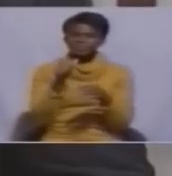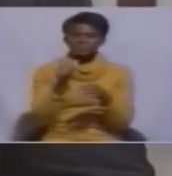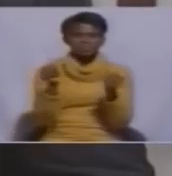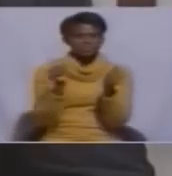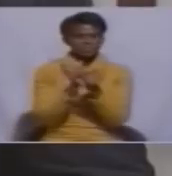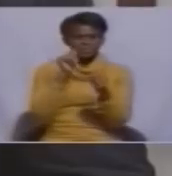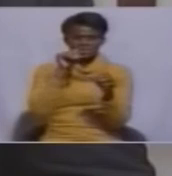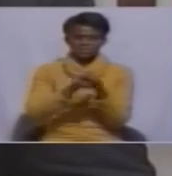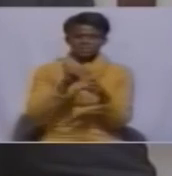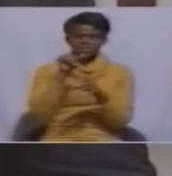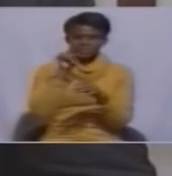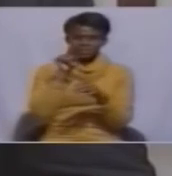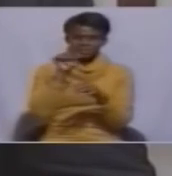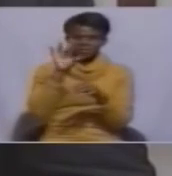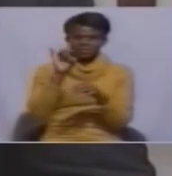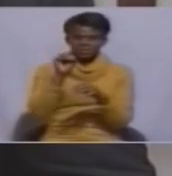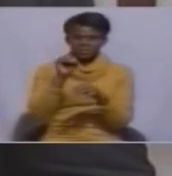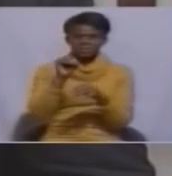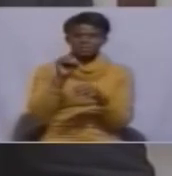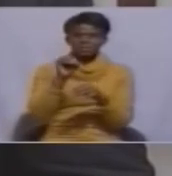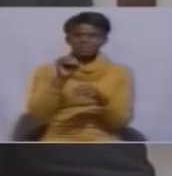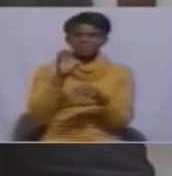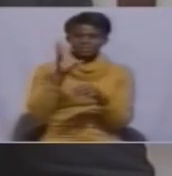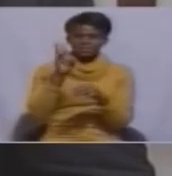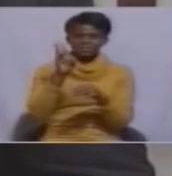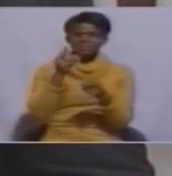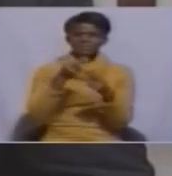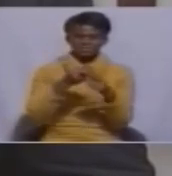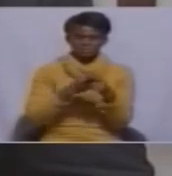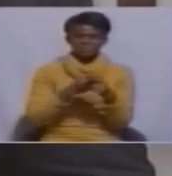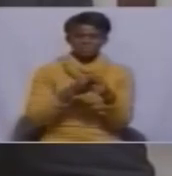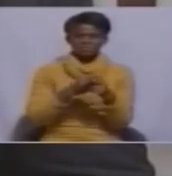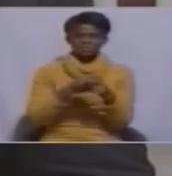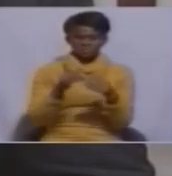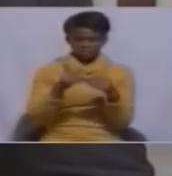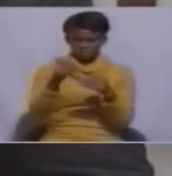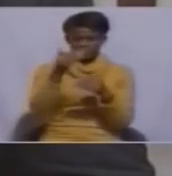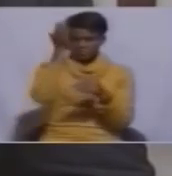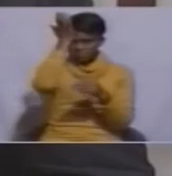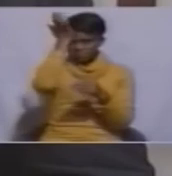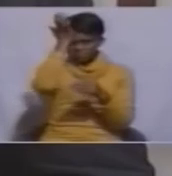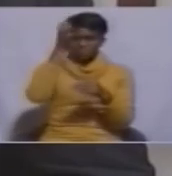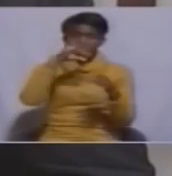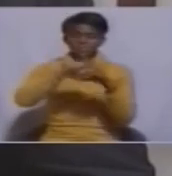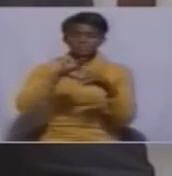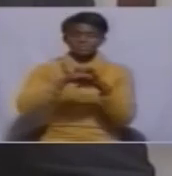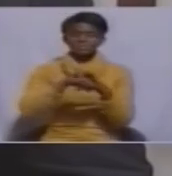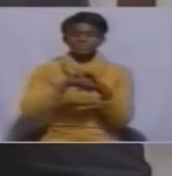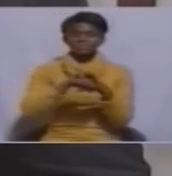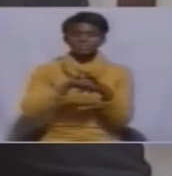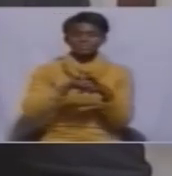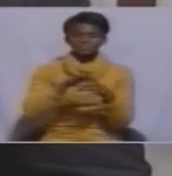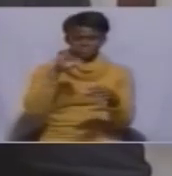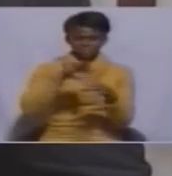within the 180 days, should not be within 6 months from the date of the general election. So if we're going